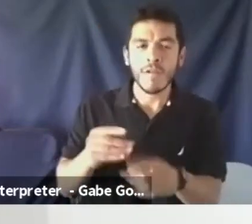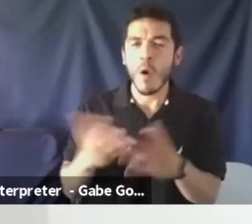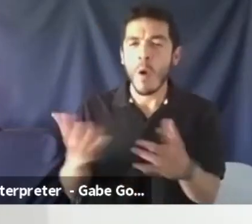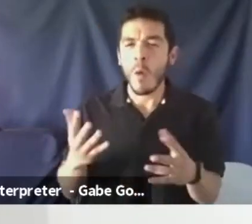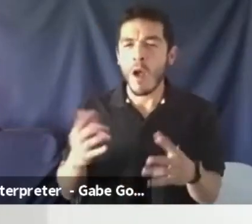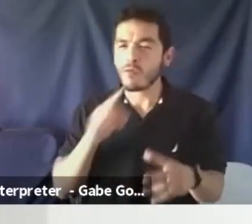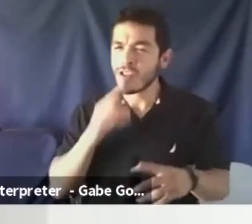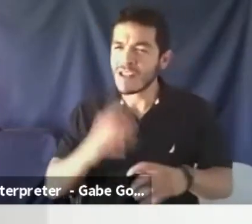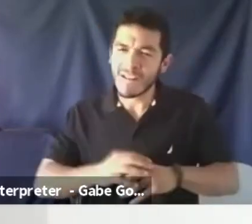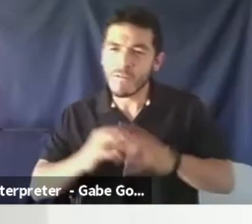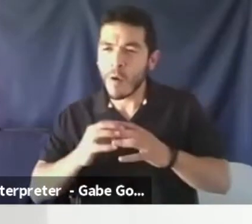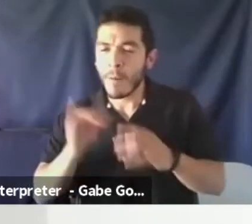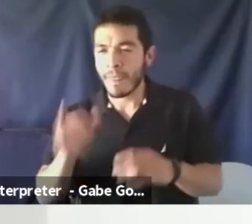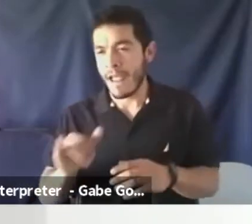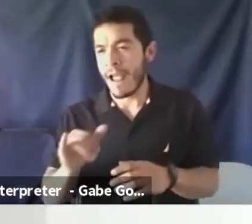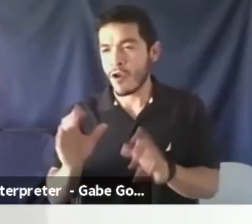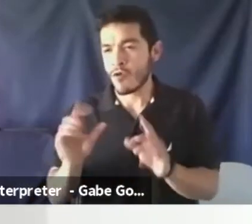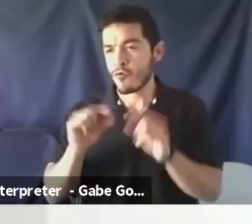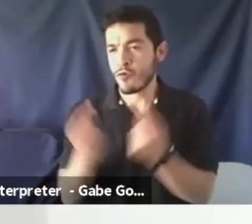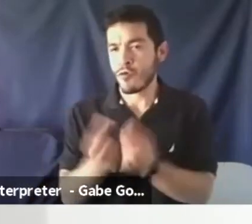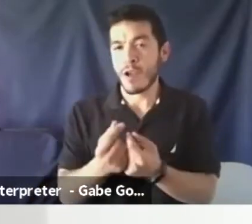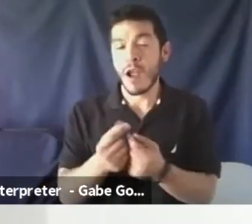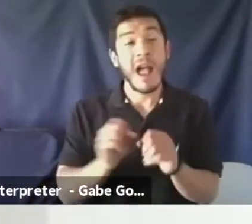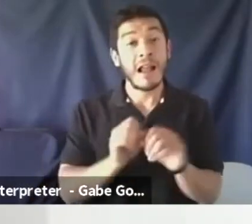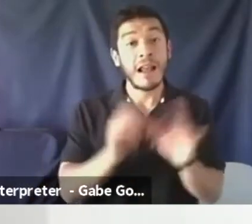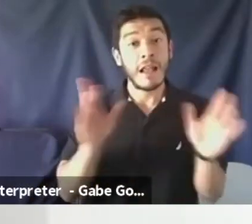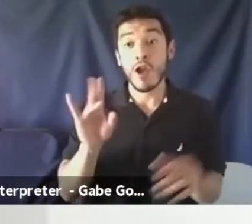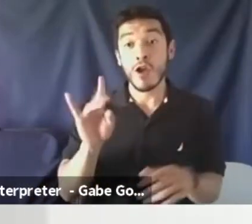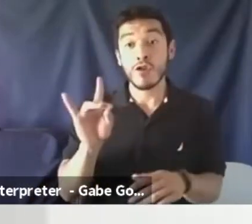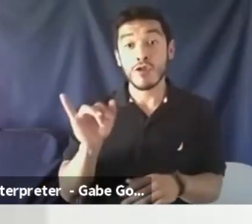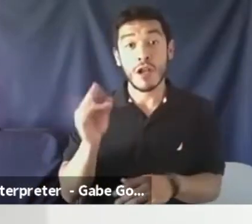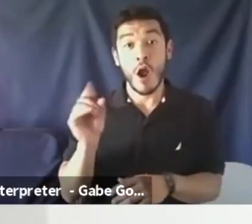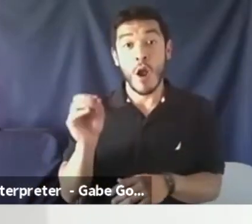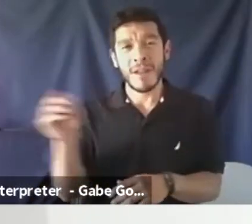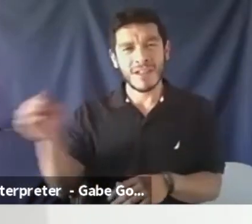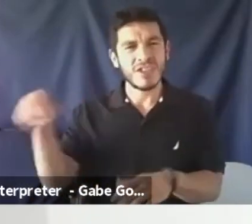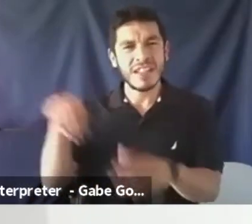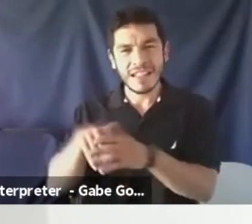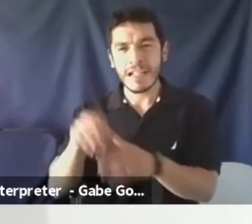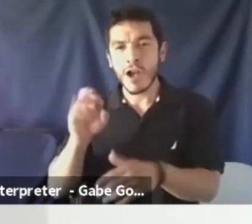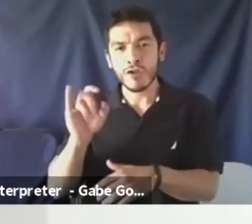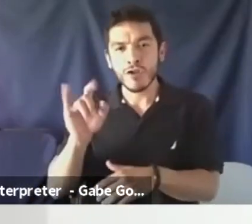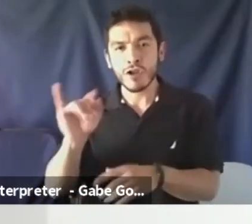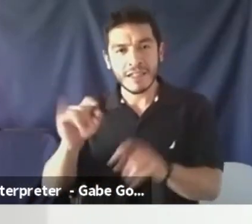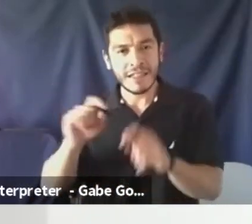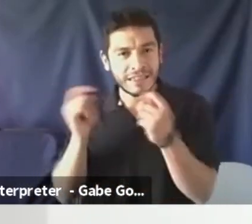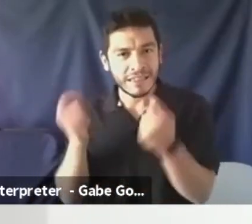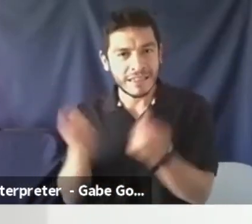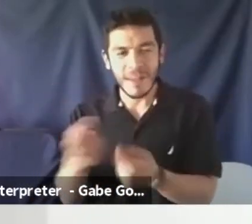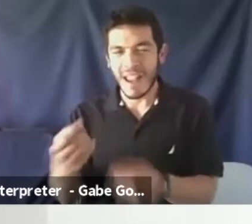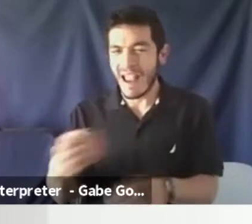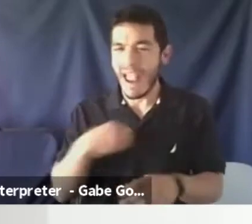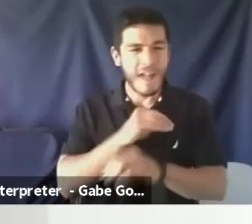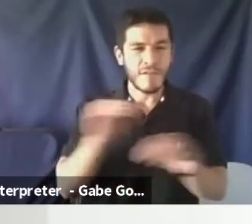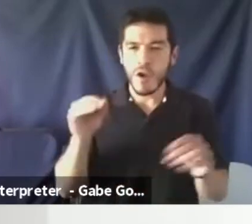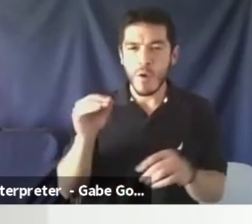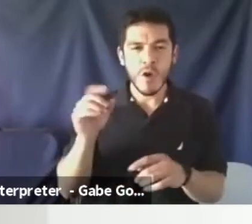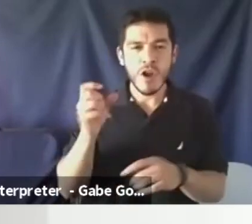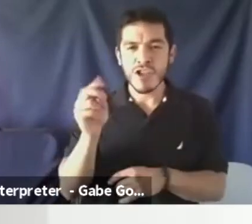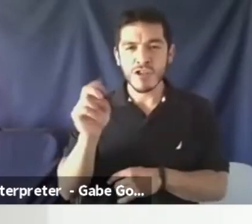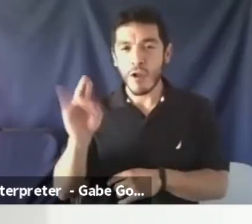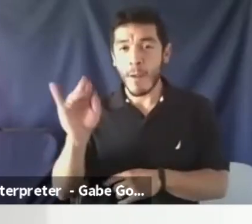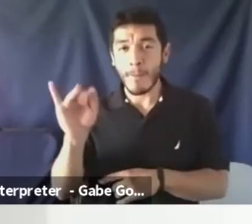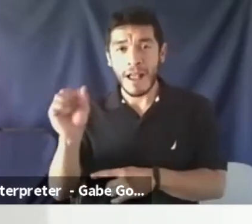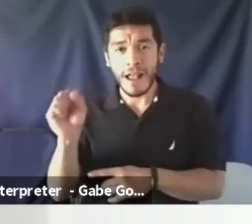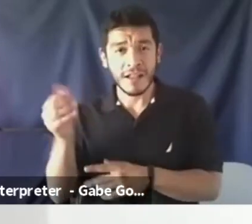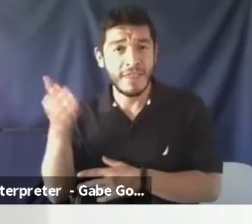that took. Clearly, Judy Harmon, she's on the security cadre. Like, there is no gender bias here. There's a desire